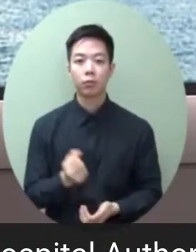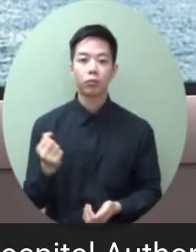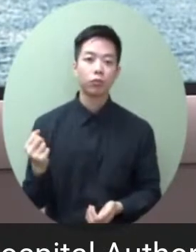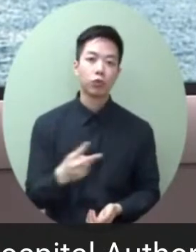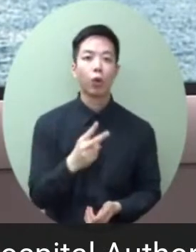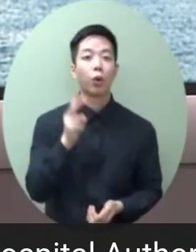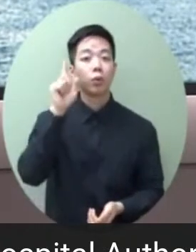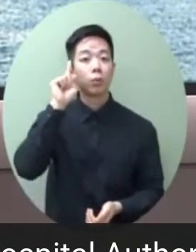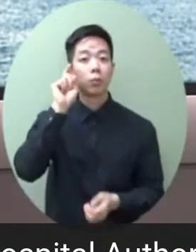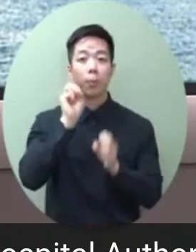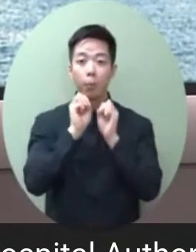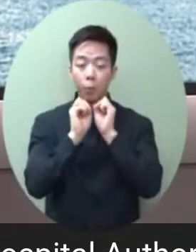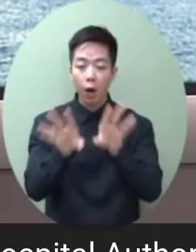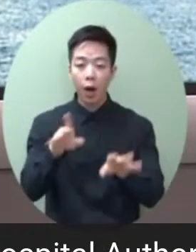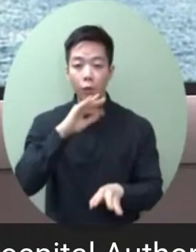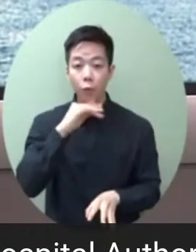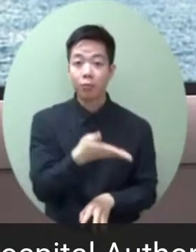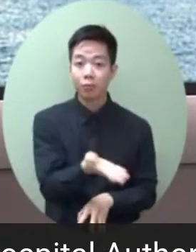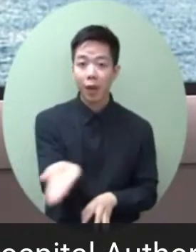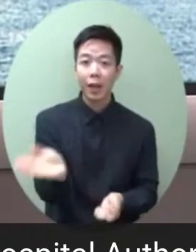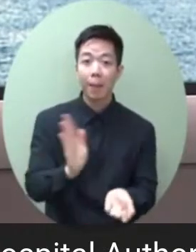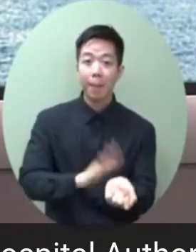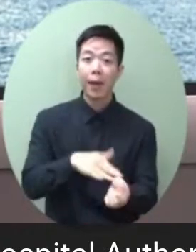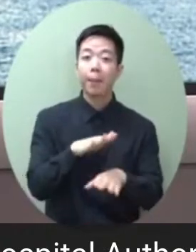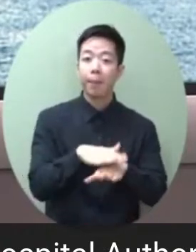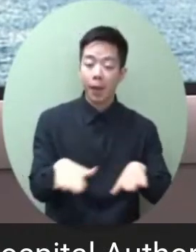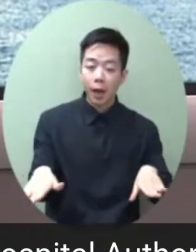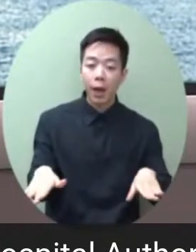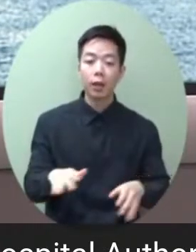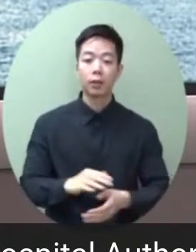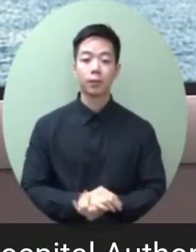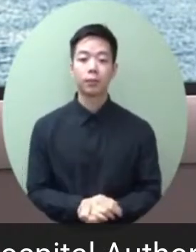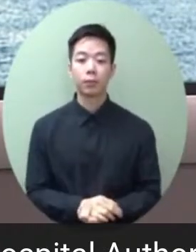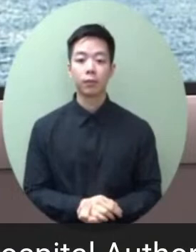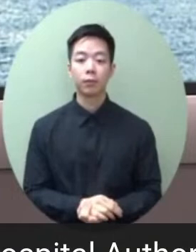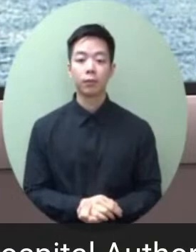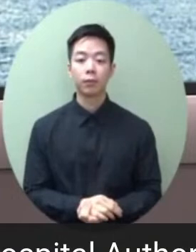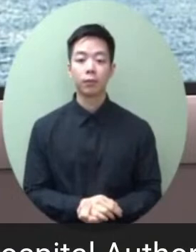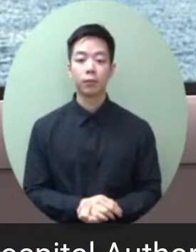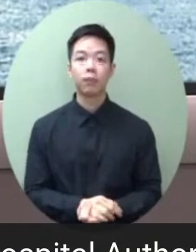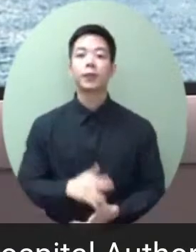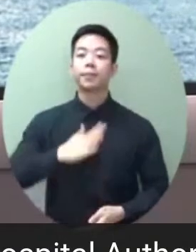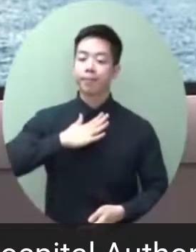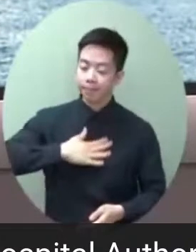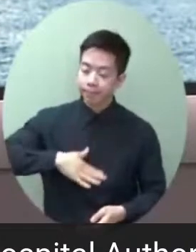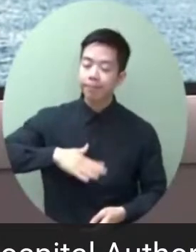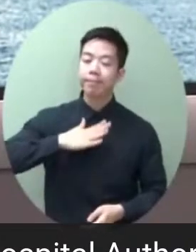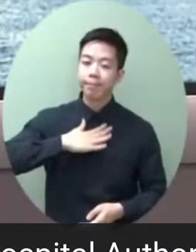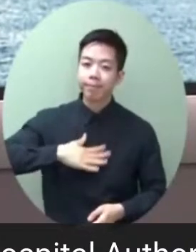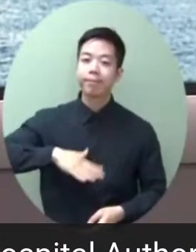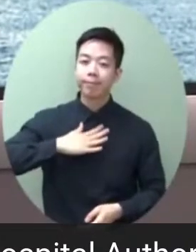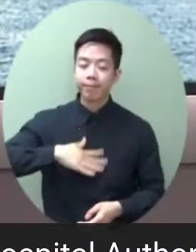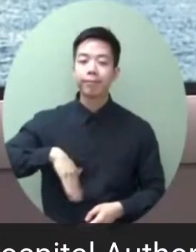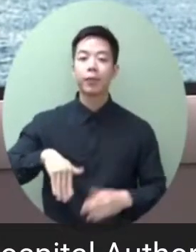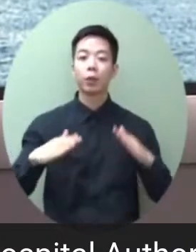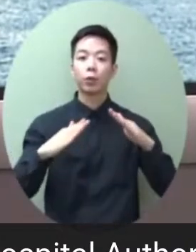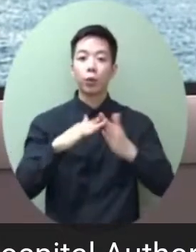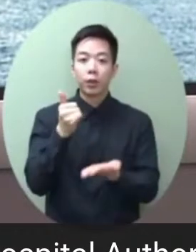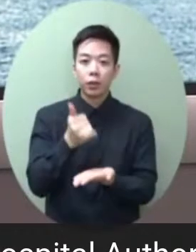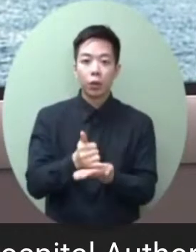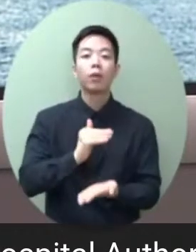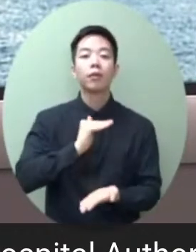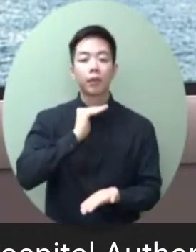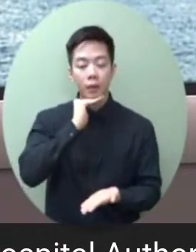admissions. And once again, when I appeal for those who are in a stable condition, please